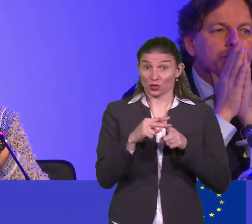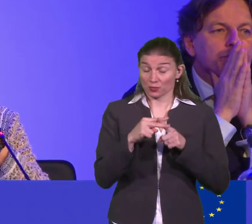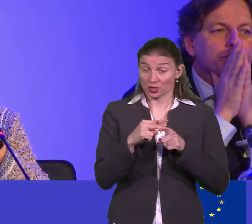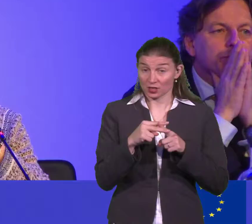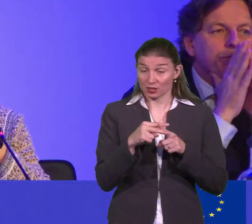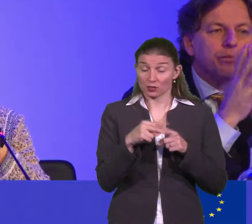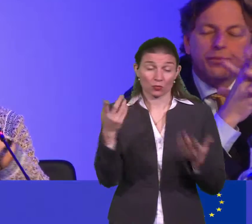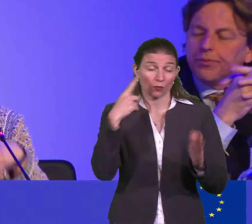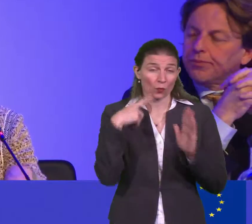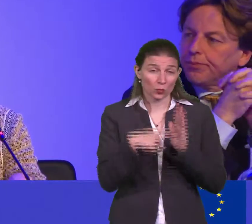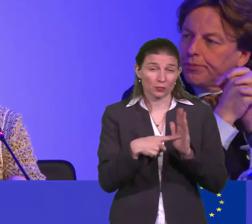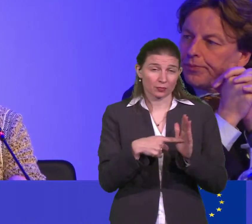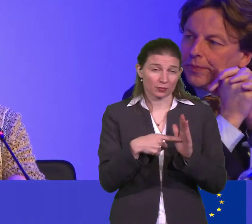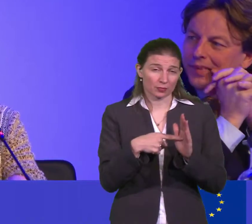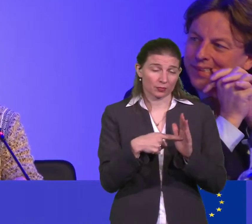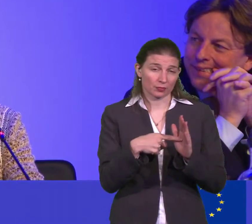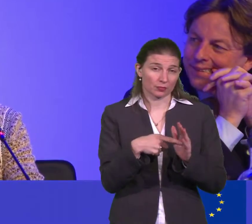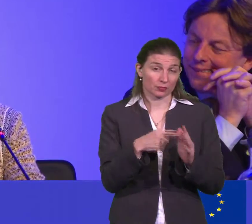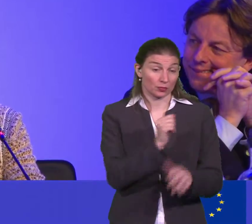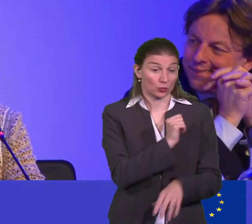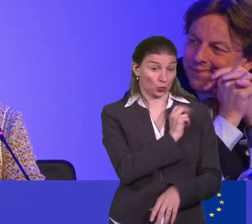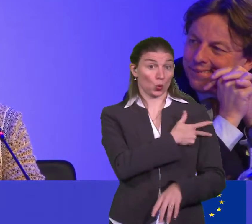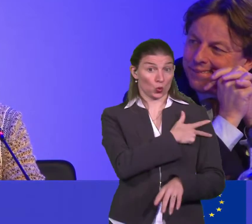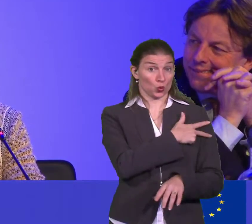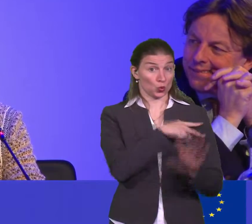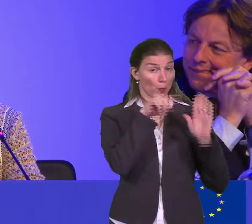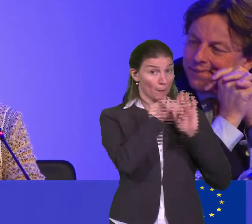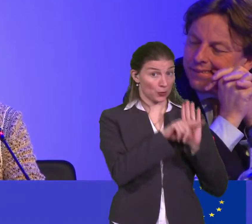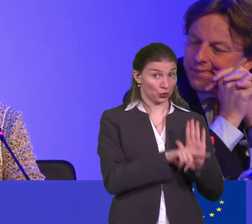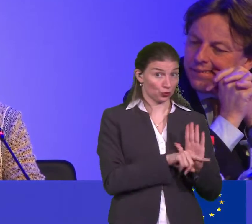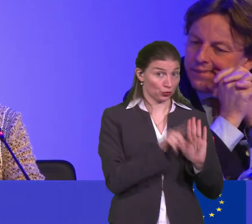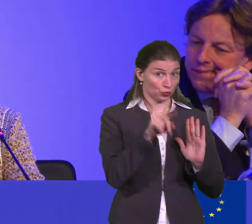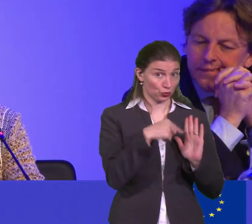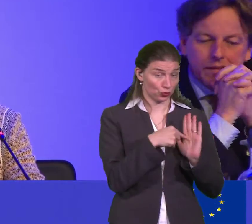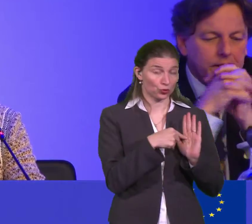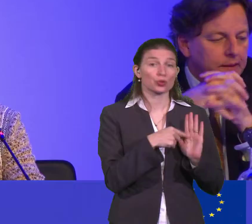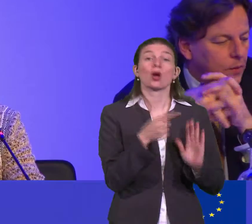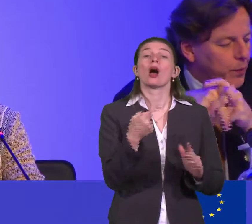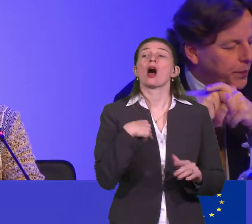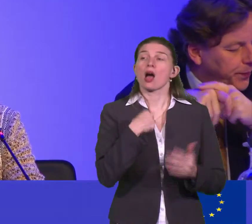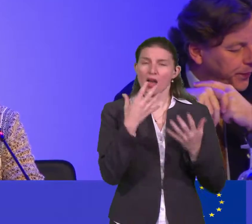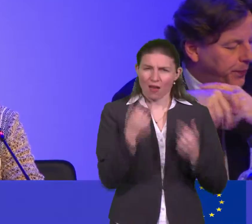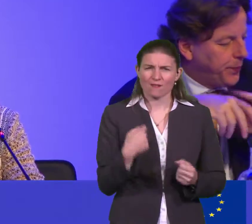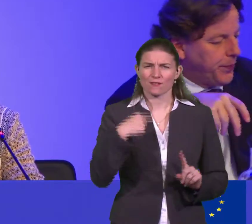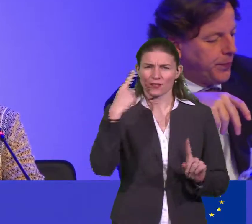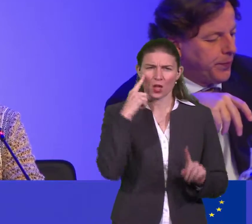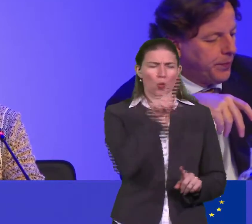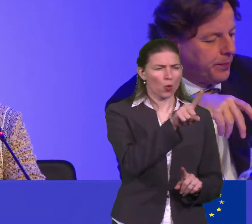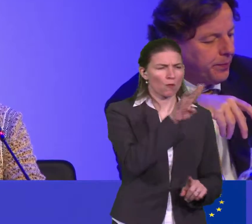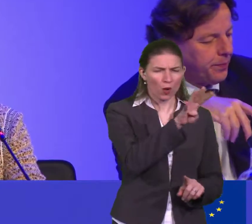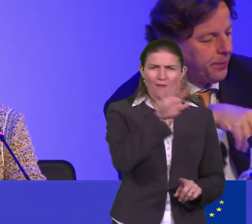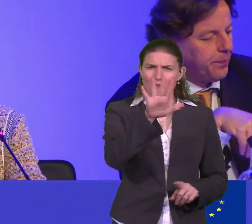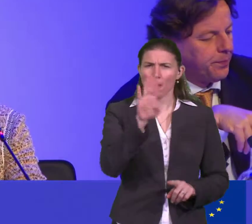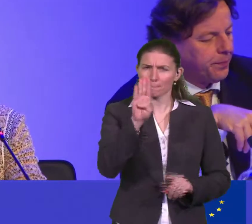of social measures. We have a budget on an annual basis. This year it's 145